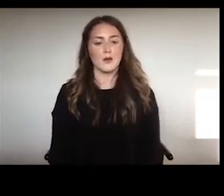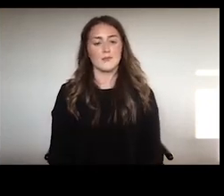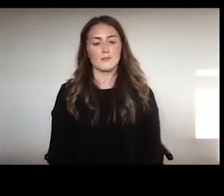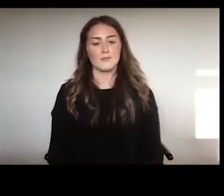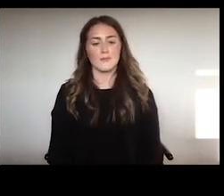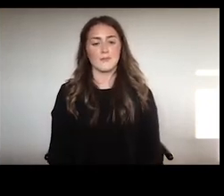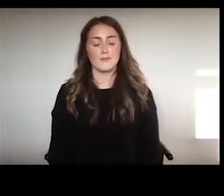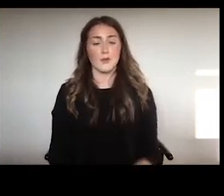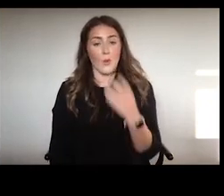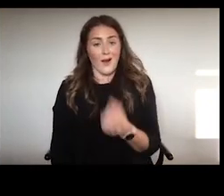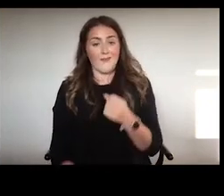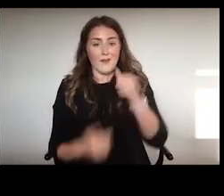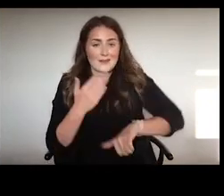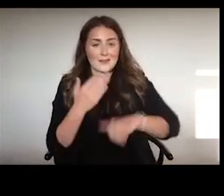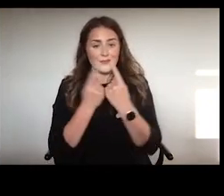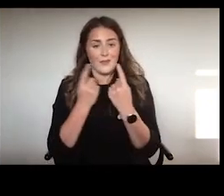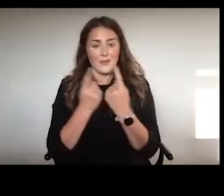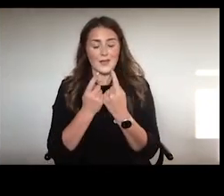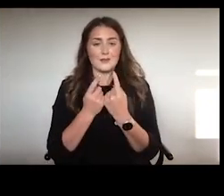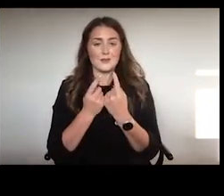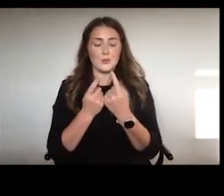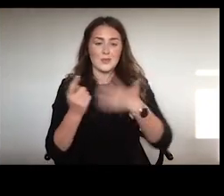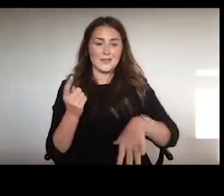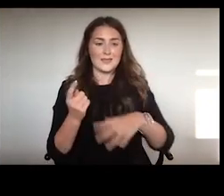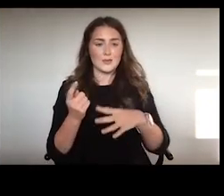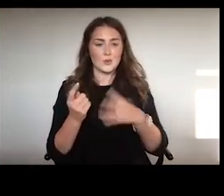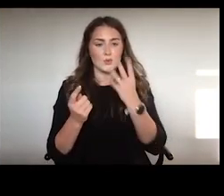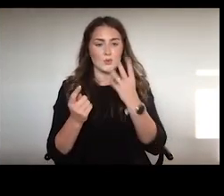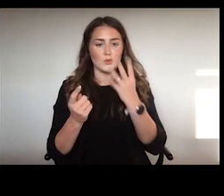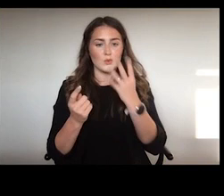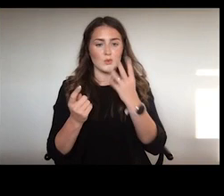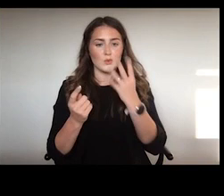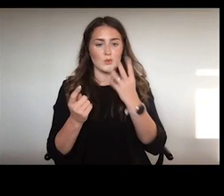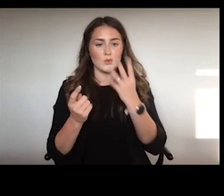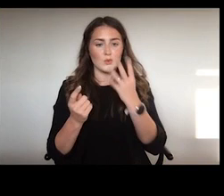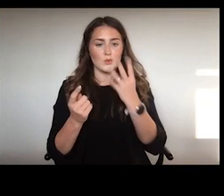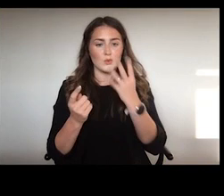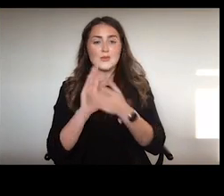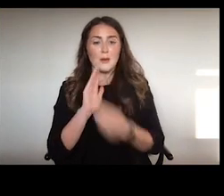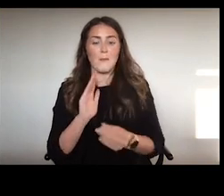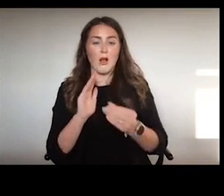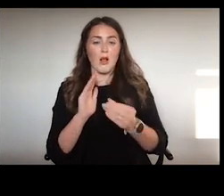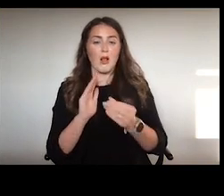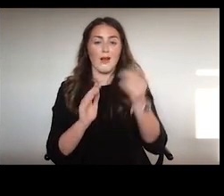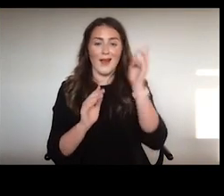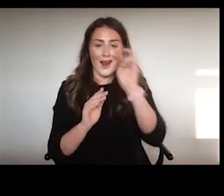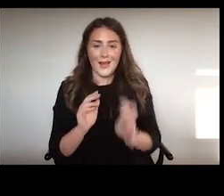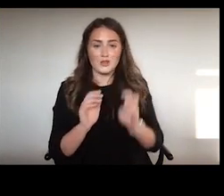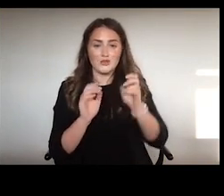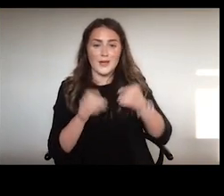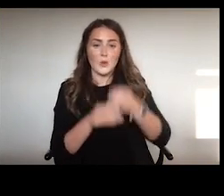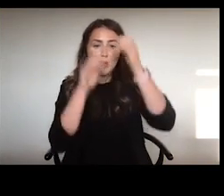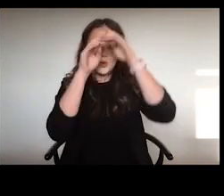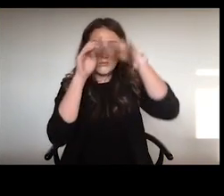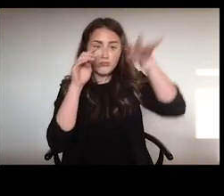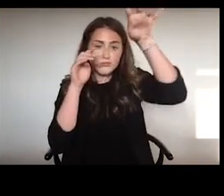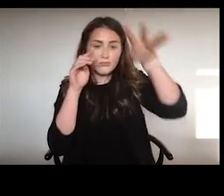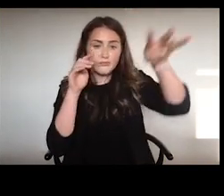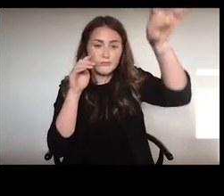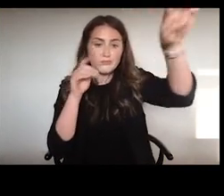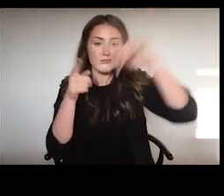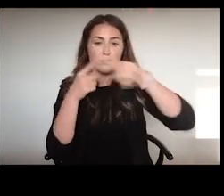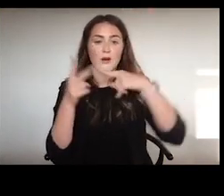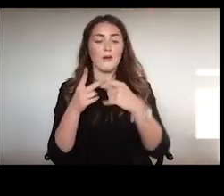Along the proposed Lower Thames Crossing, there are a number of existing utilities, including overhead power lines, high-pressure gas